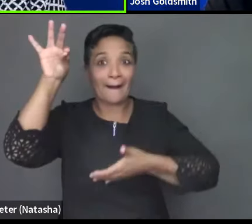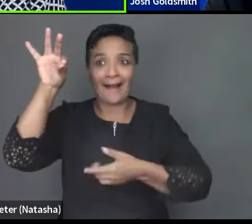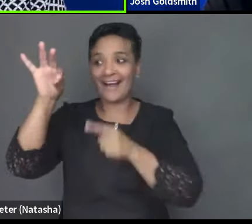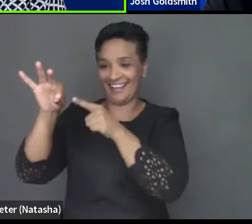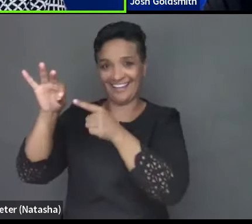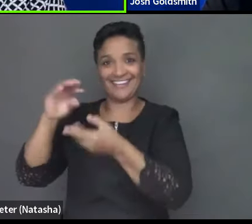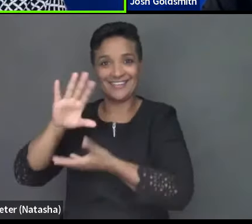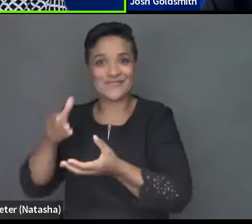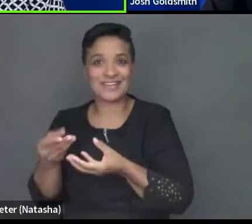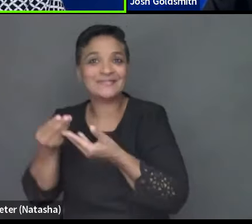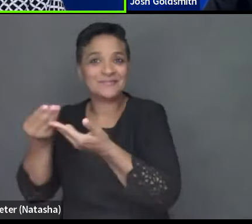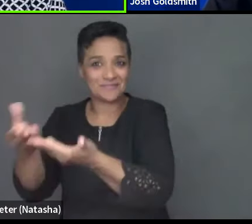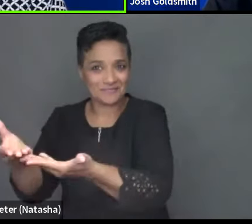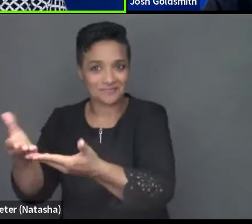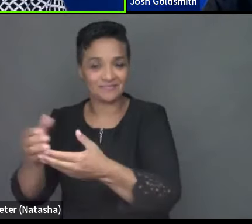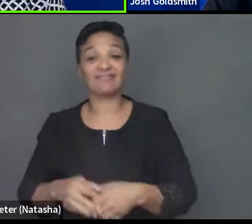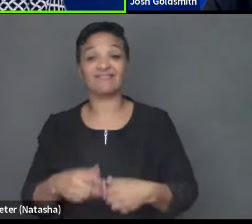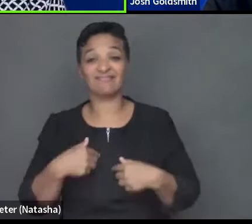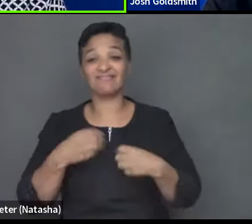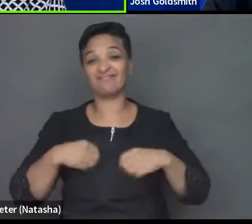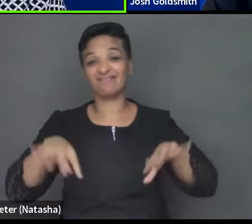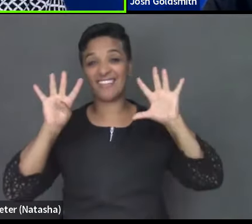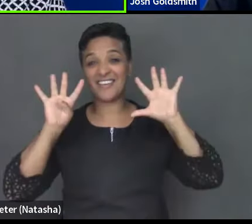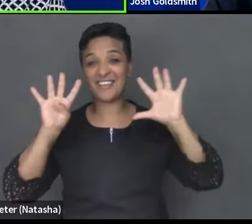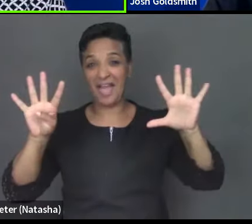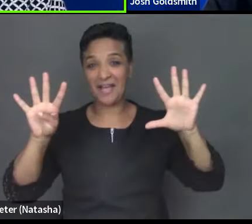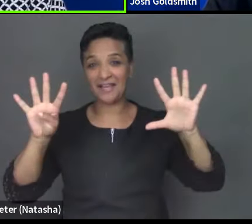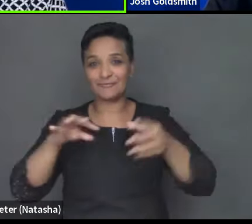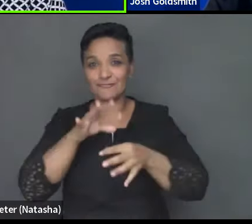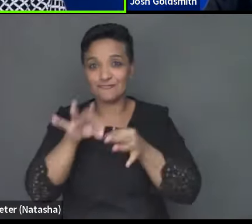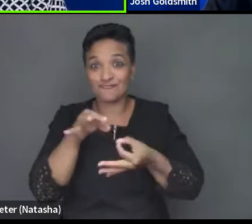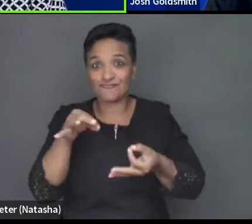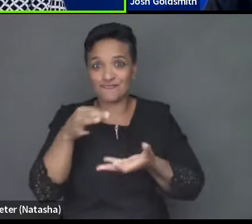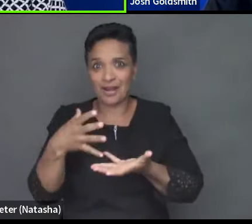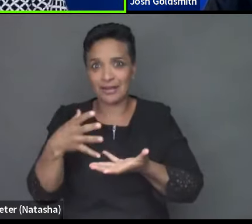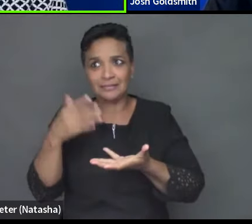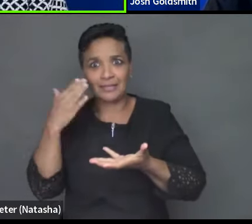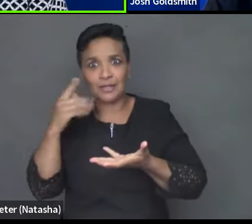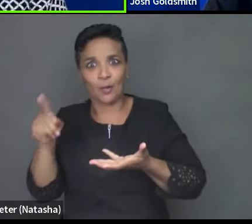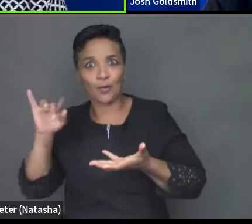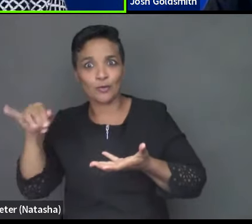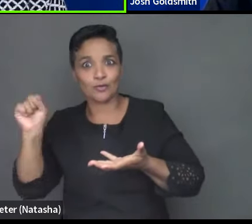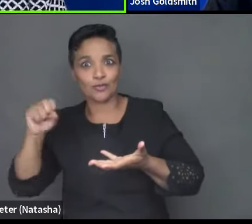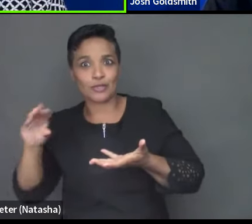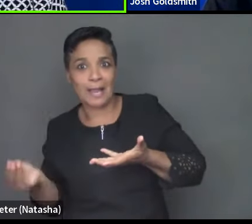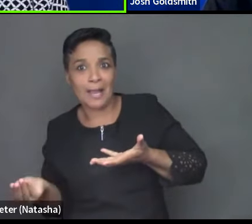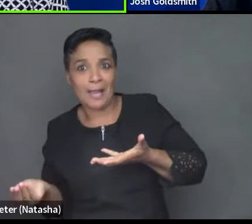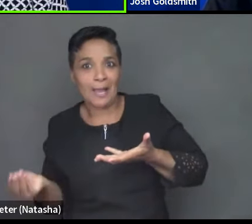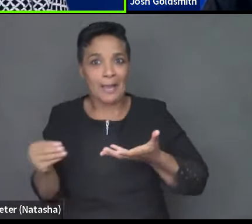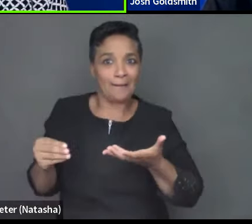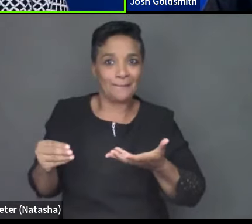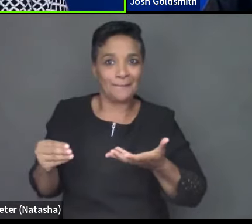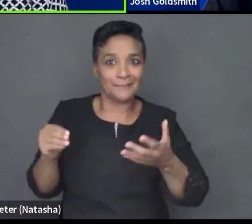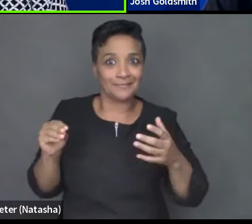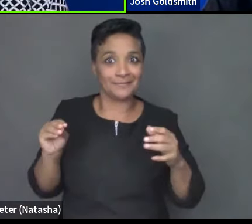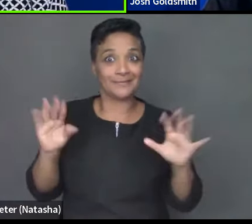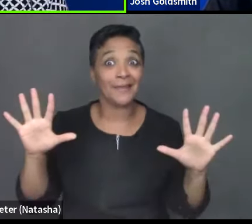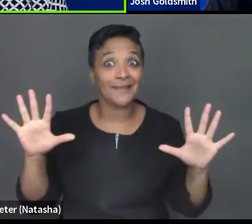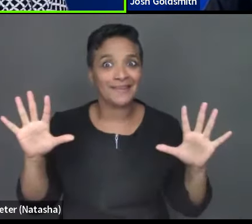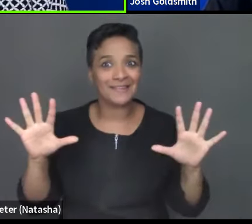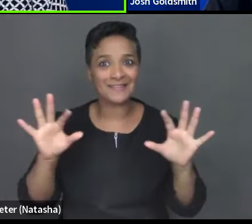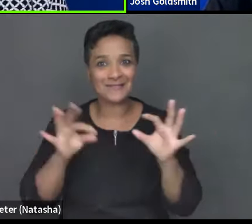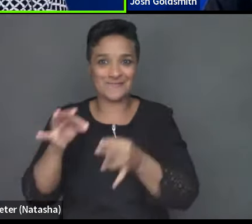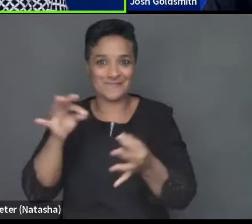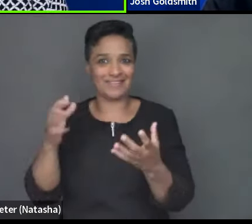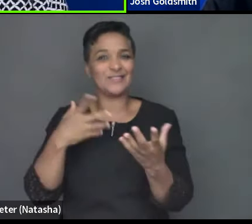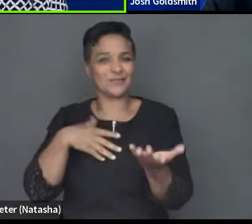list here, I have 9, but I know that Josh just added something else before we started the call. So we'll let you know what